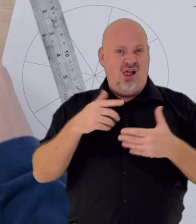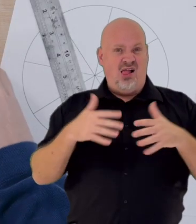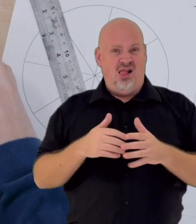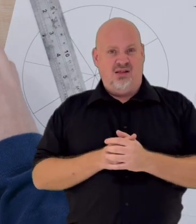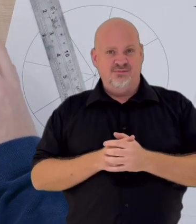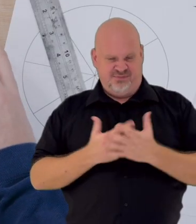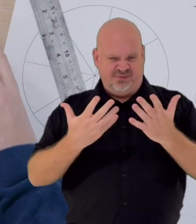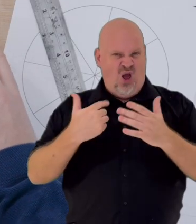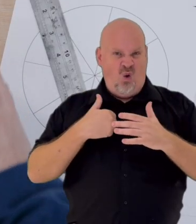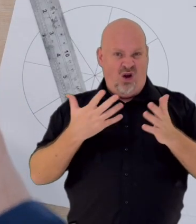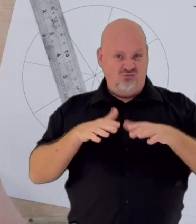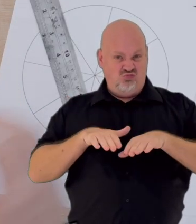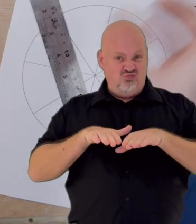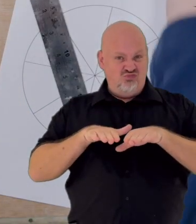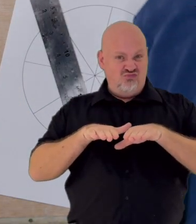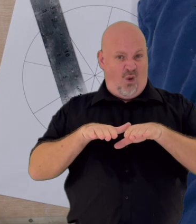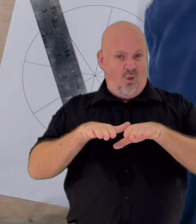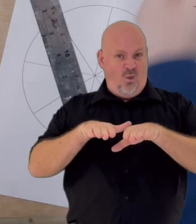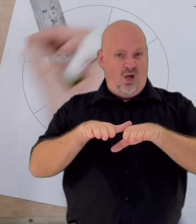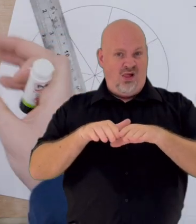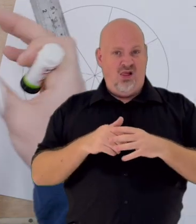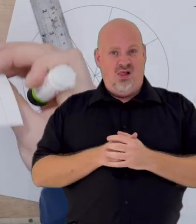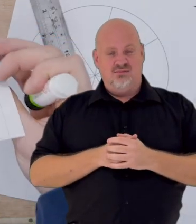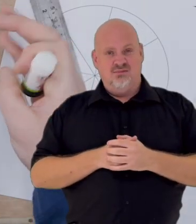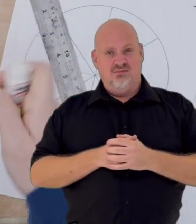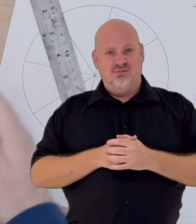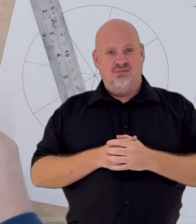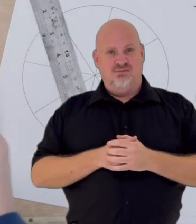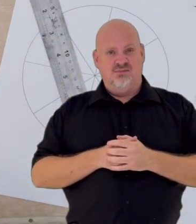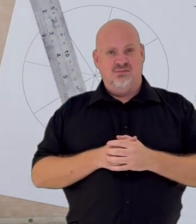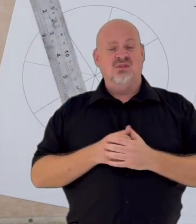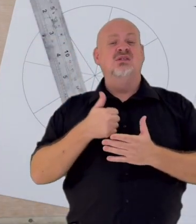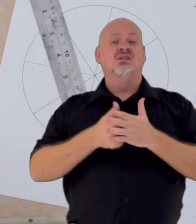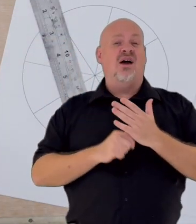this around to there. We'll start by gluing on